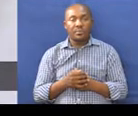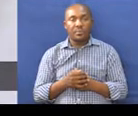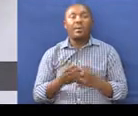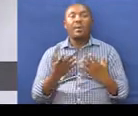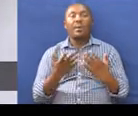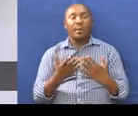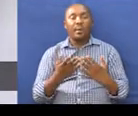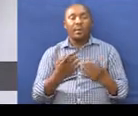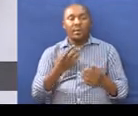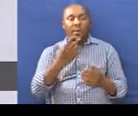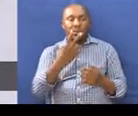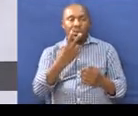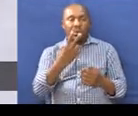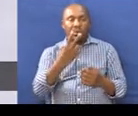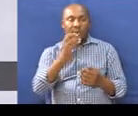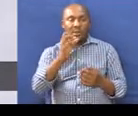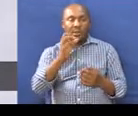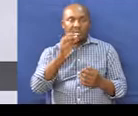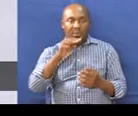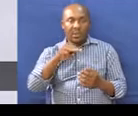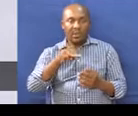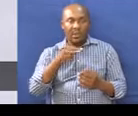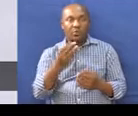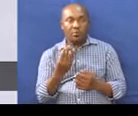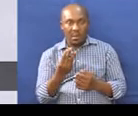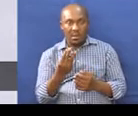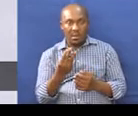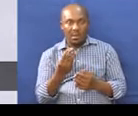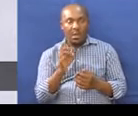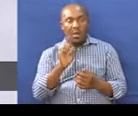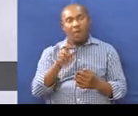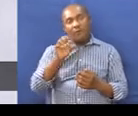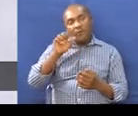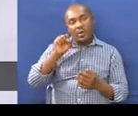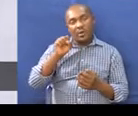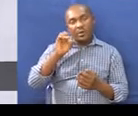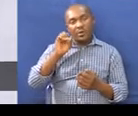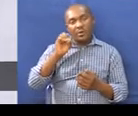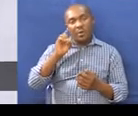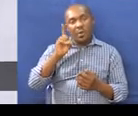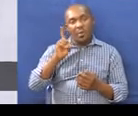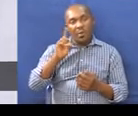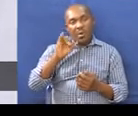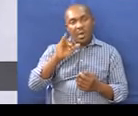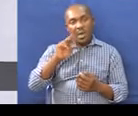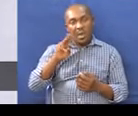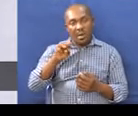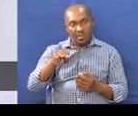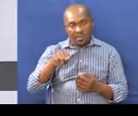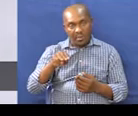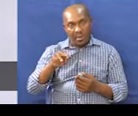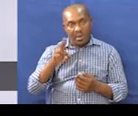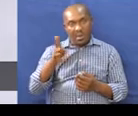Two centimeter cubed of sodium hydroxide solution was added. Sodium